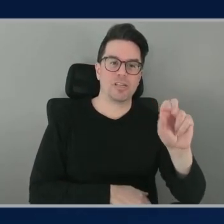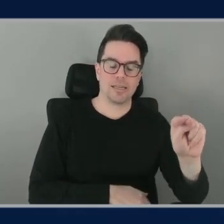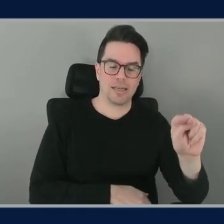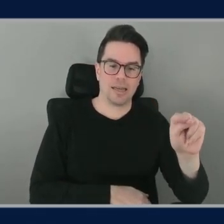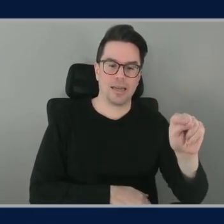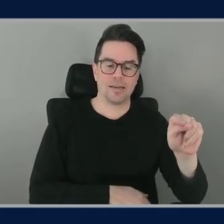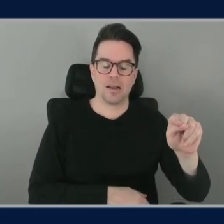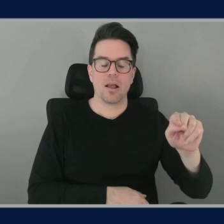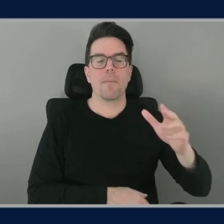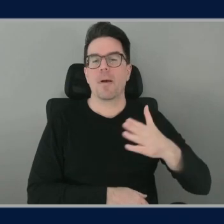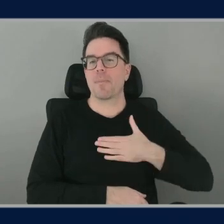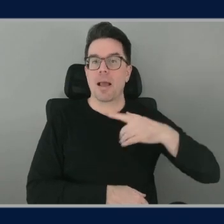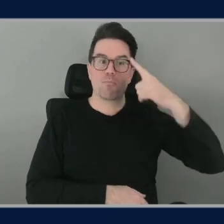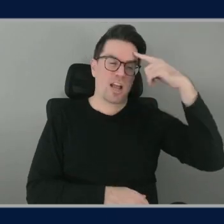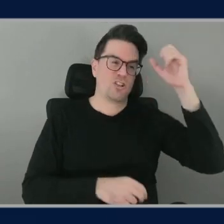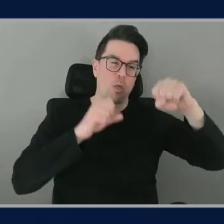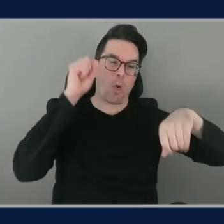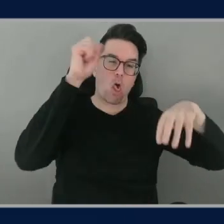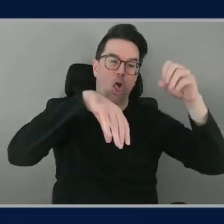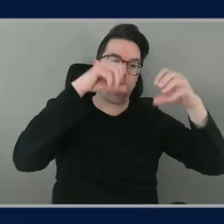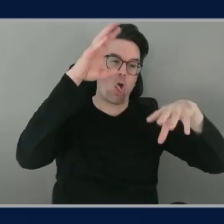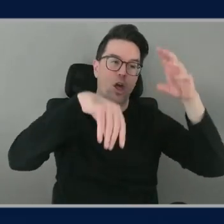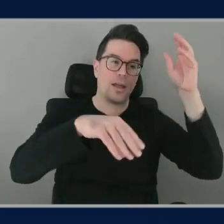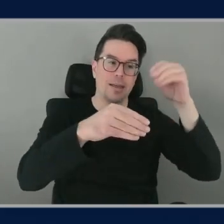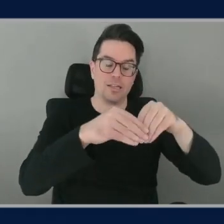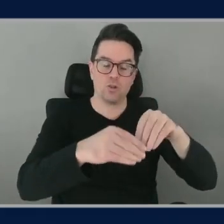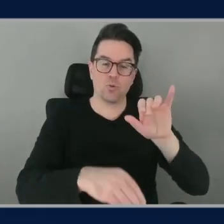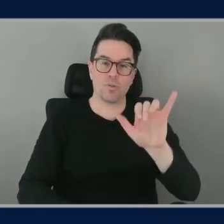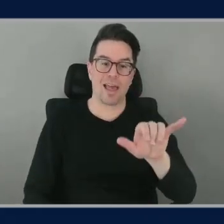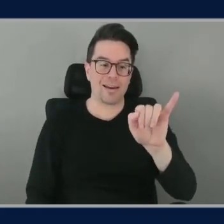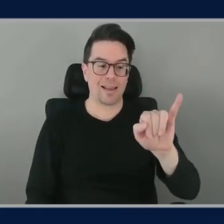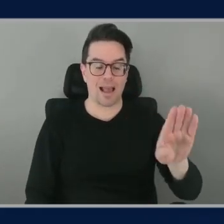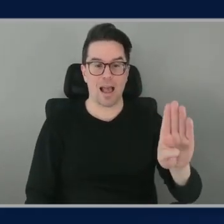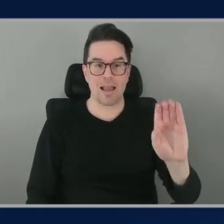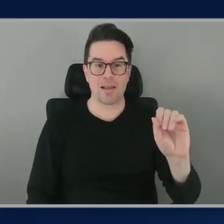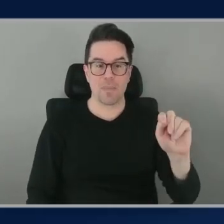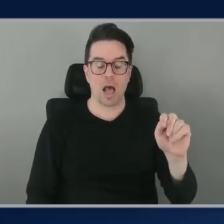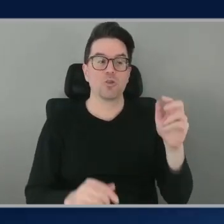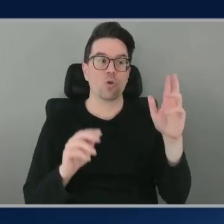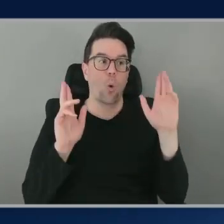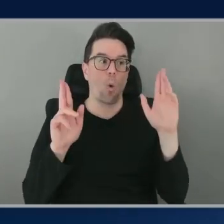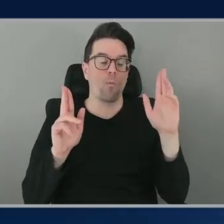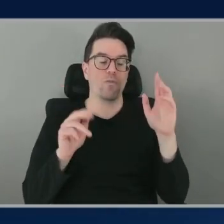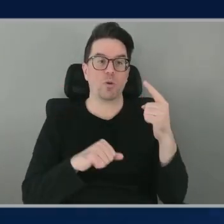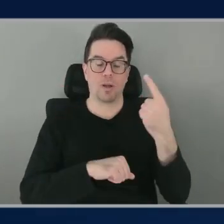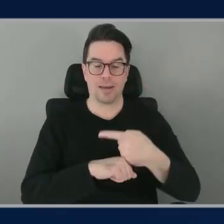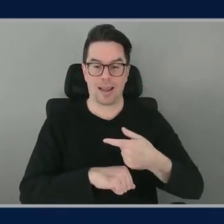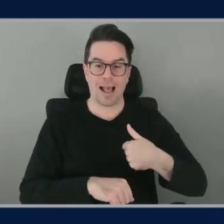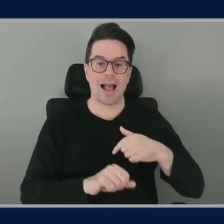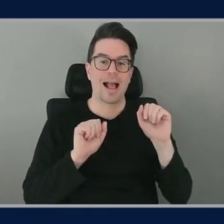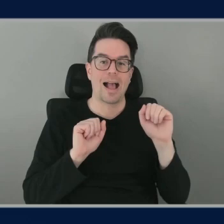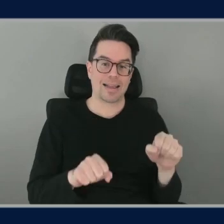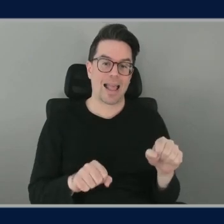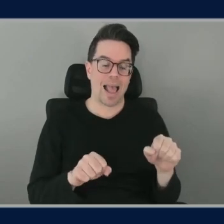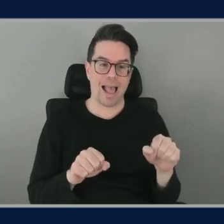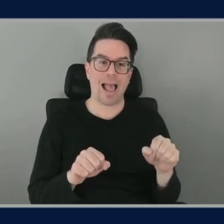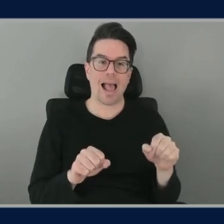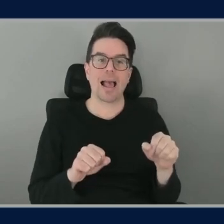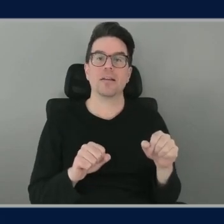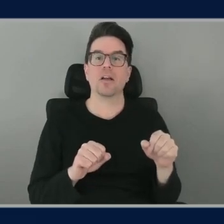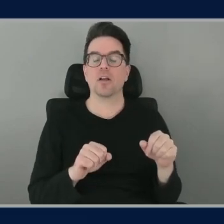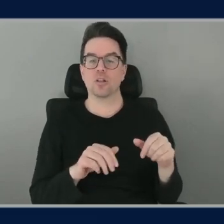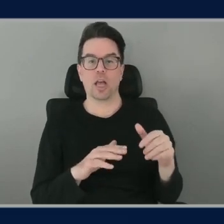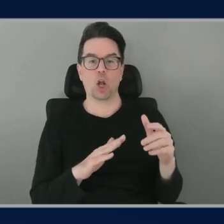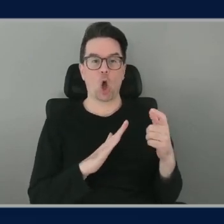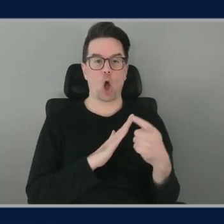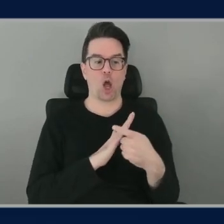been a pretty cool thing to be a part of. And hopefully at some point I can augment myself a little bit or augment capabilities of others and get